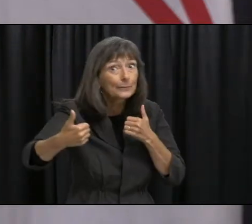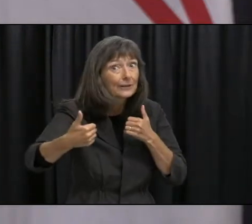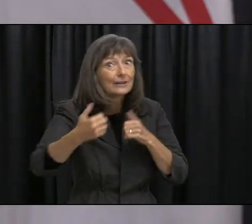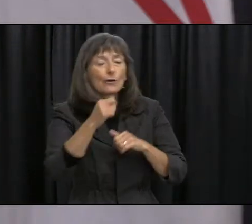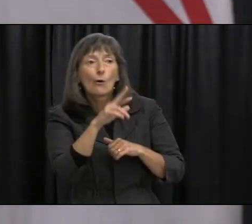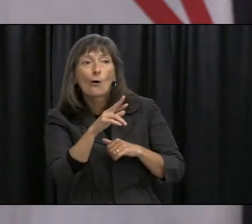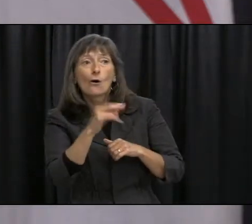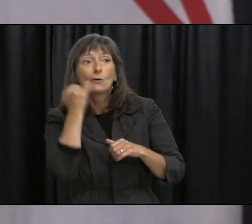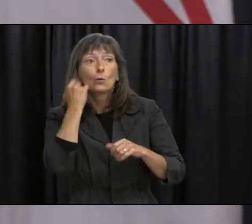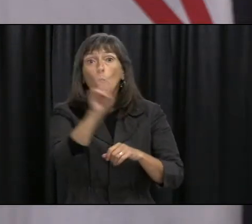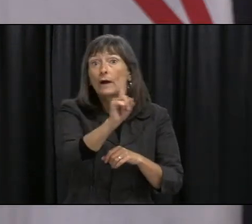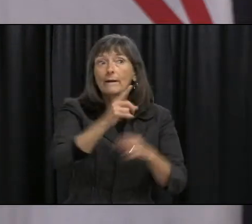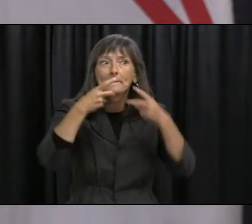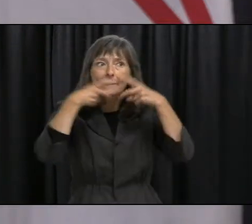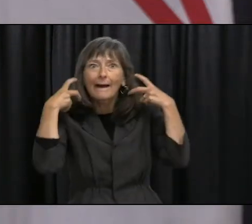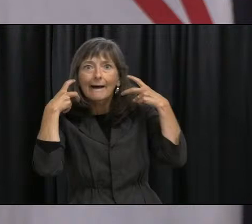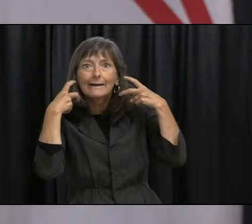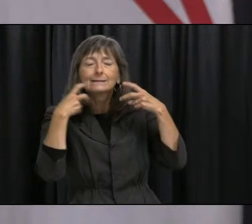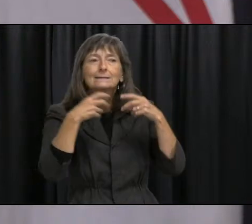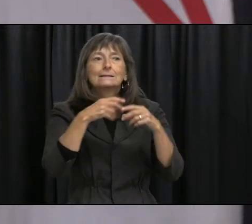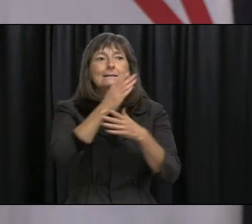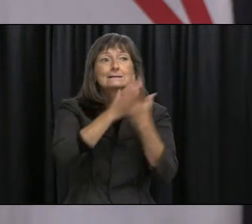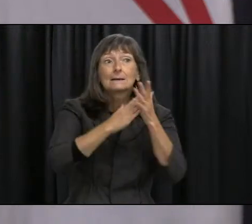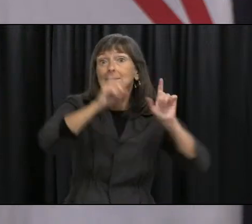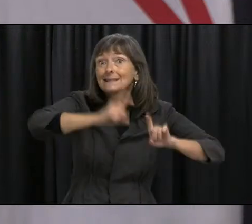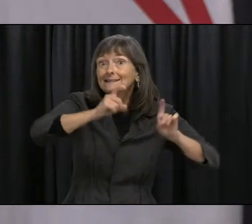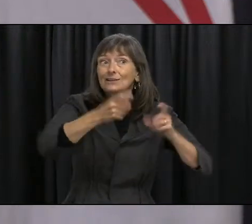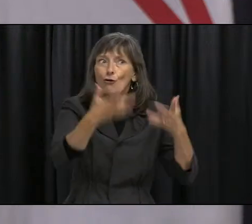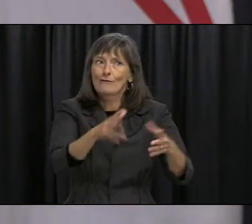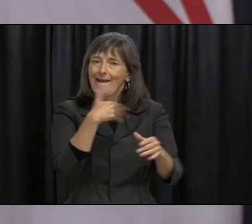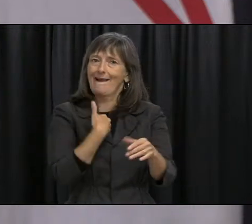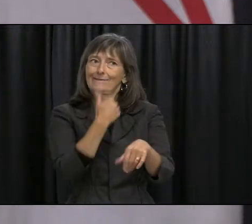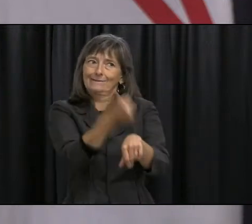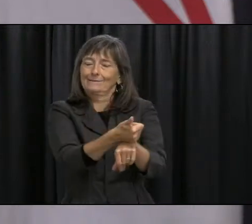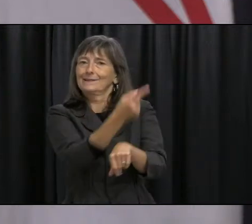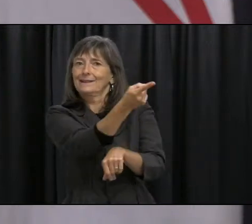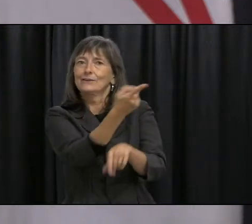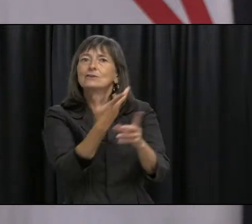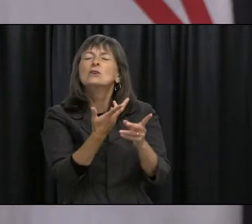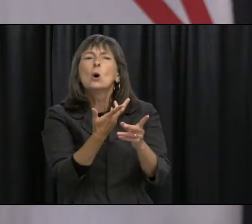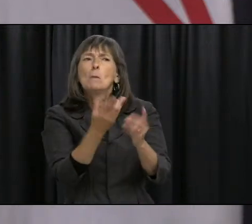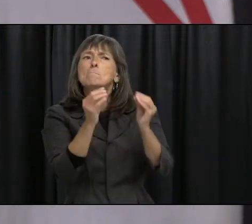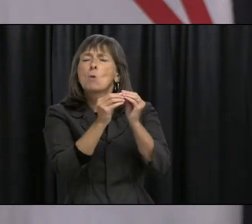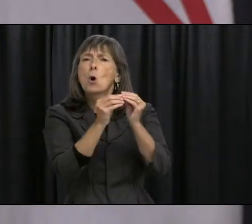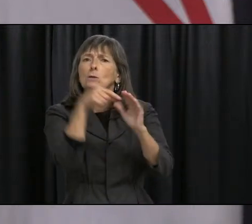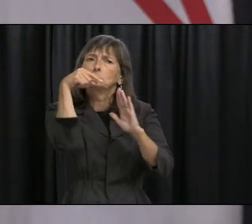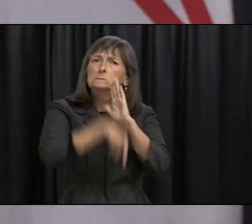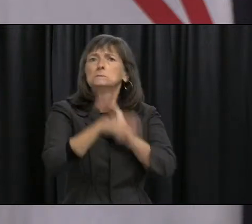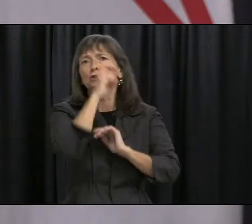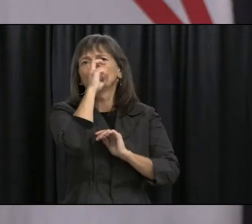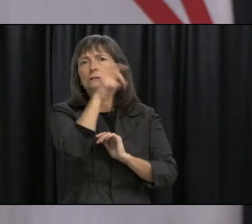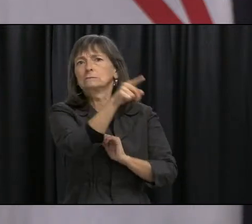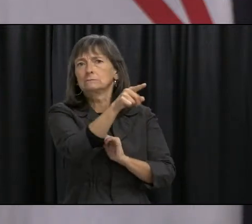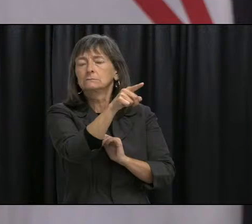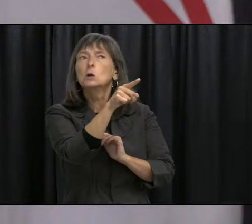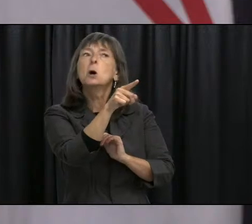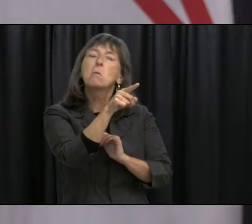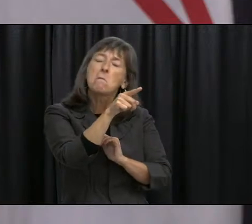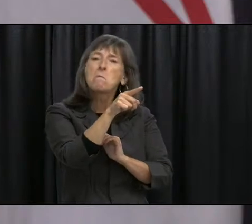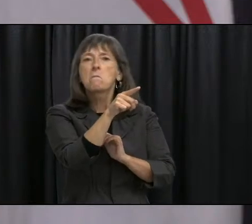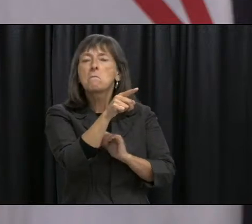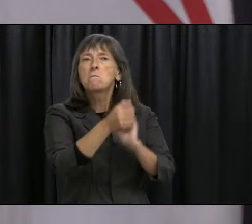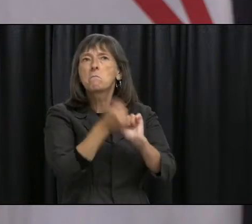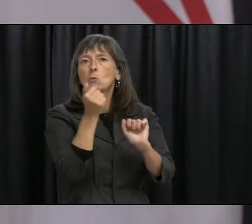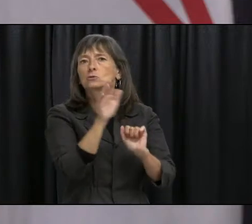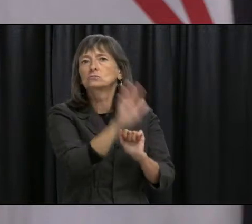if they have to wear masks on site. Some of them have testing in place. So there are safeguards that have been put in place in most,